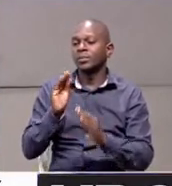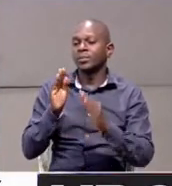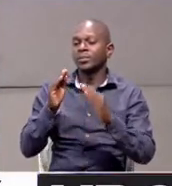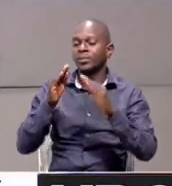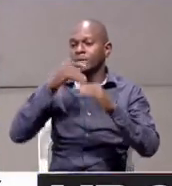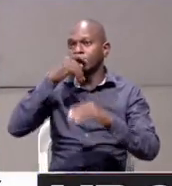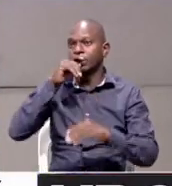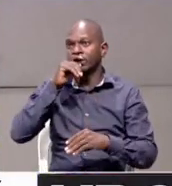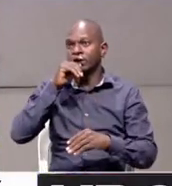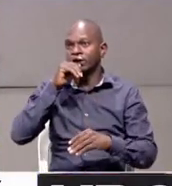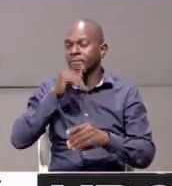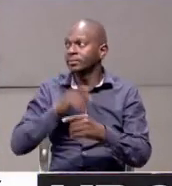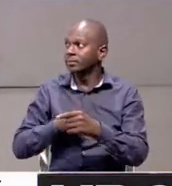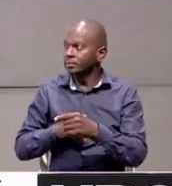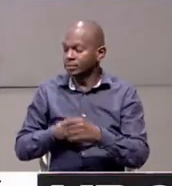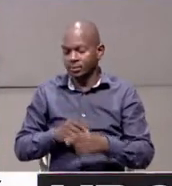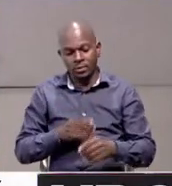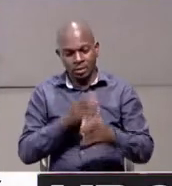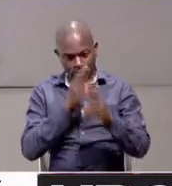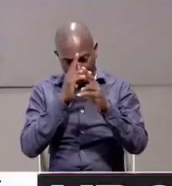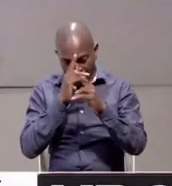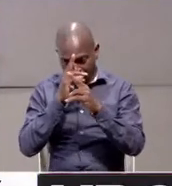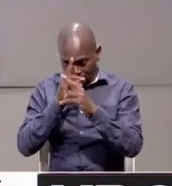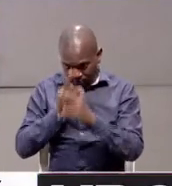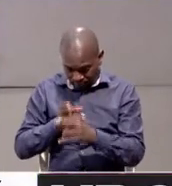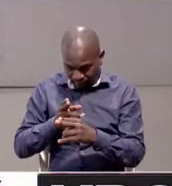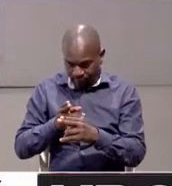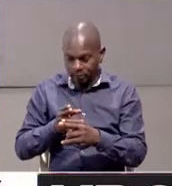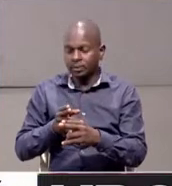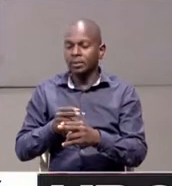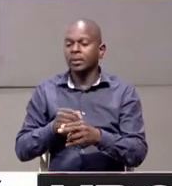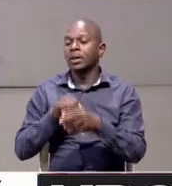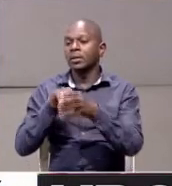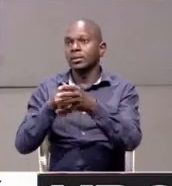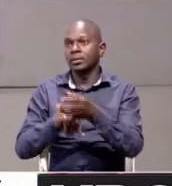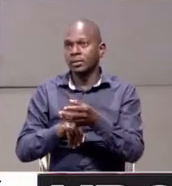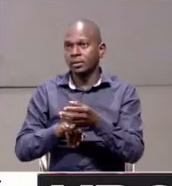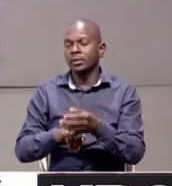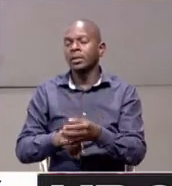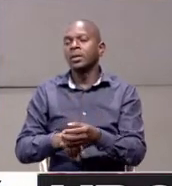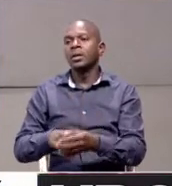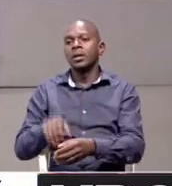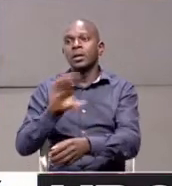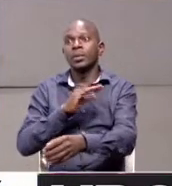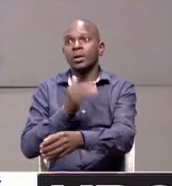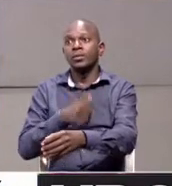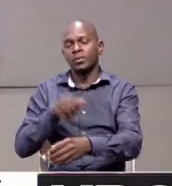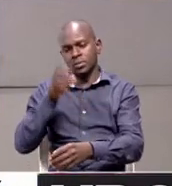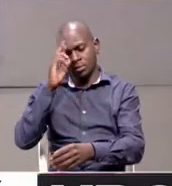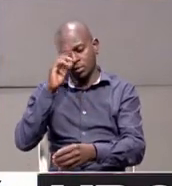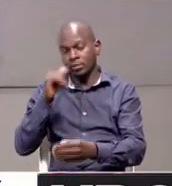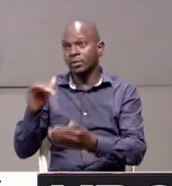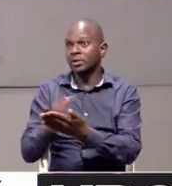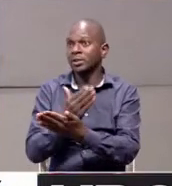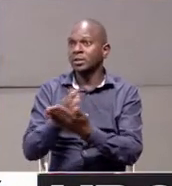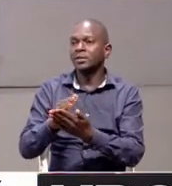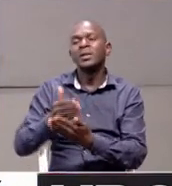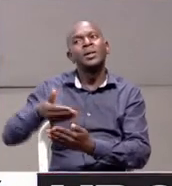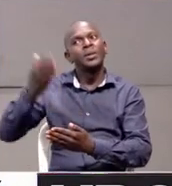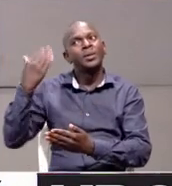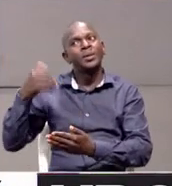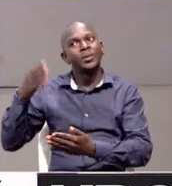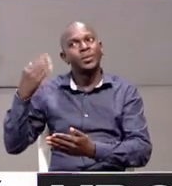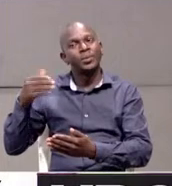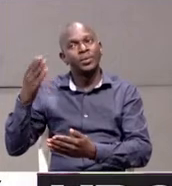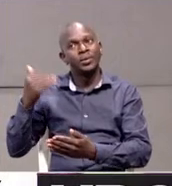Museveni. Your attendance, Mr. President and First Lady, is a powerful reminder of our shared history and the